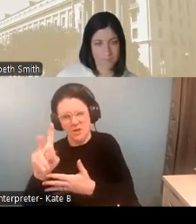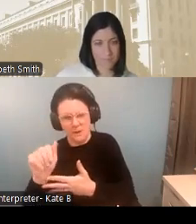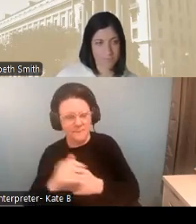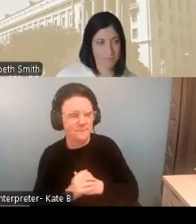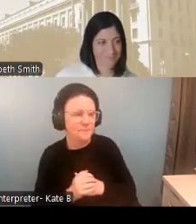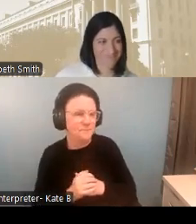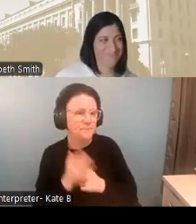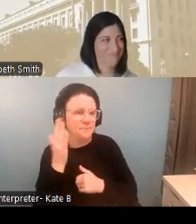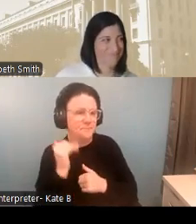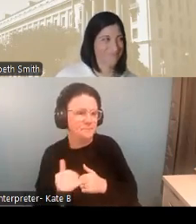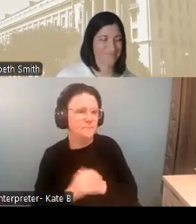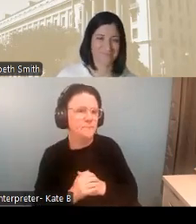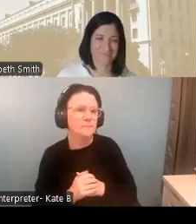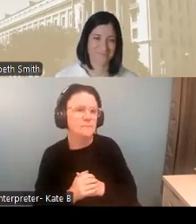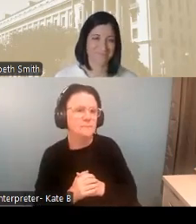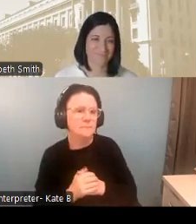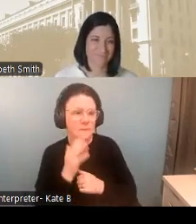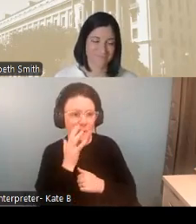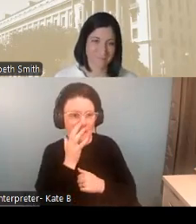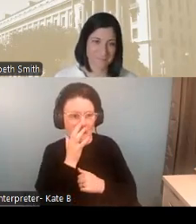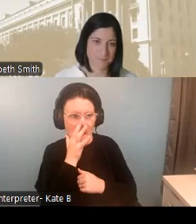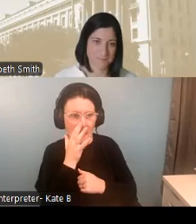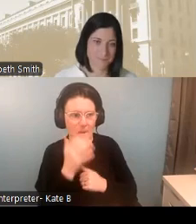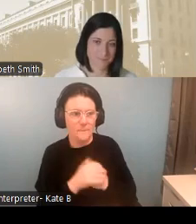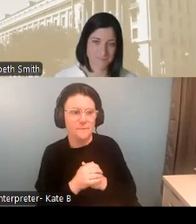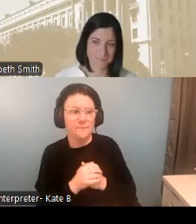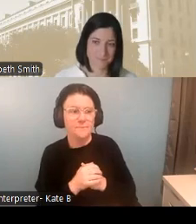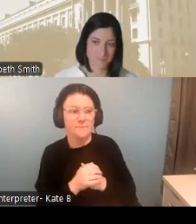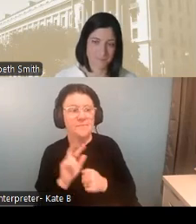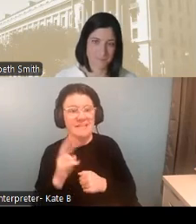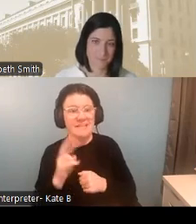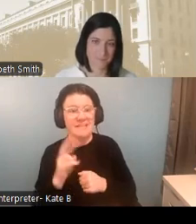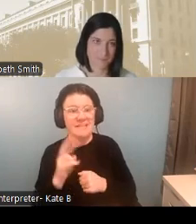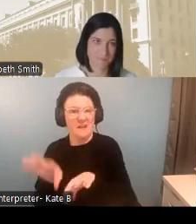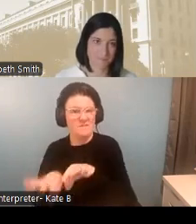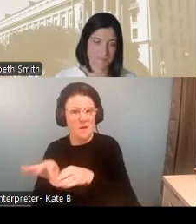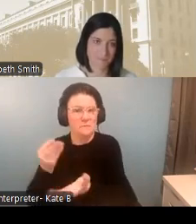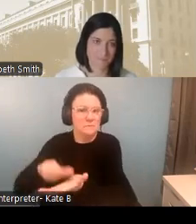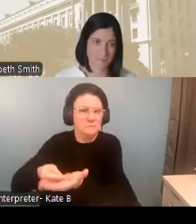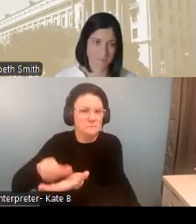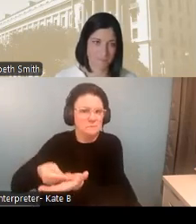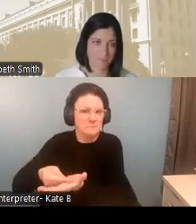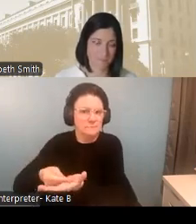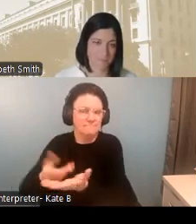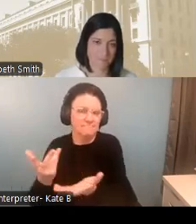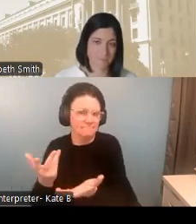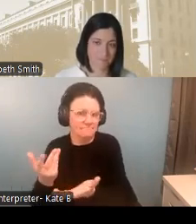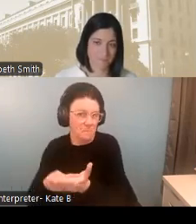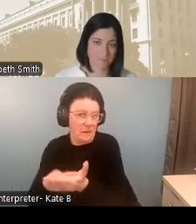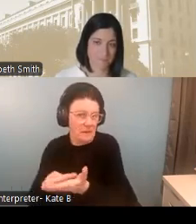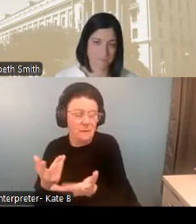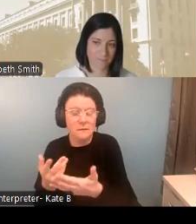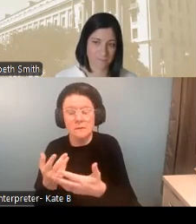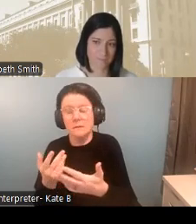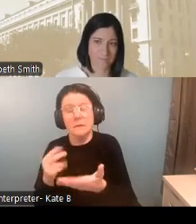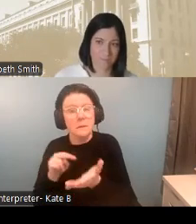You can move to the next slide, Elizabeth. So the second type of finding is a dollar-related finding, and